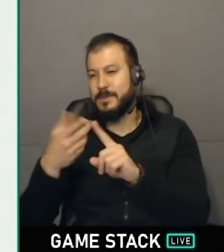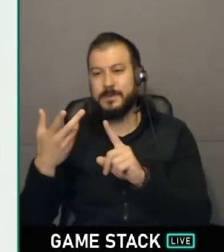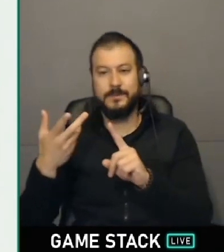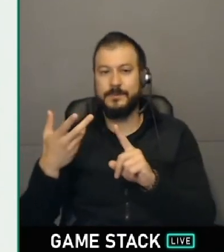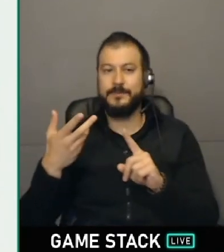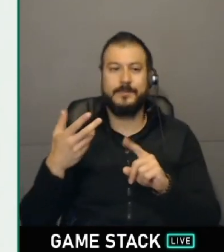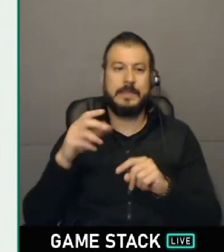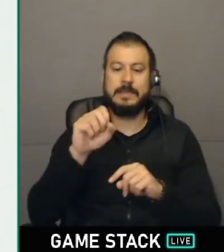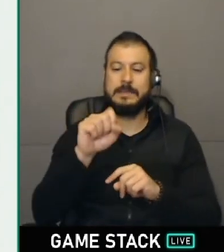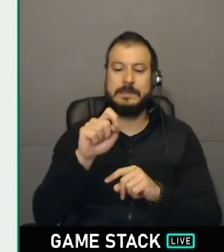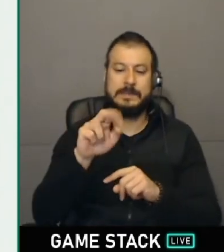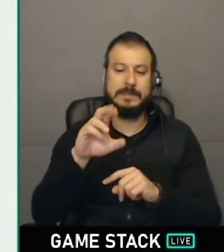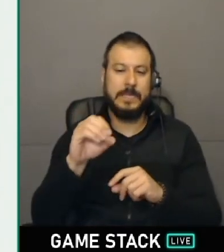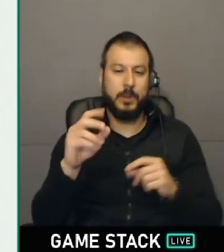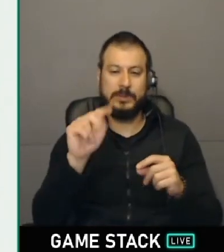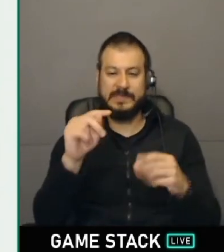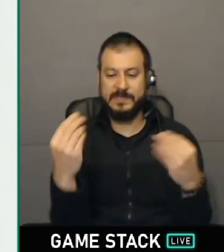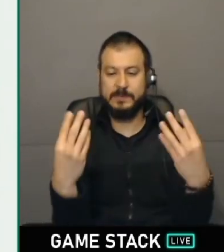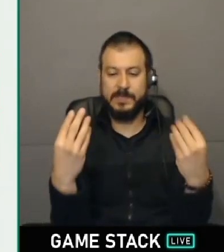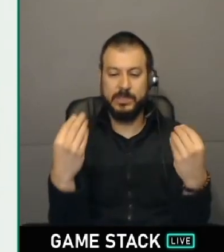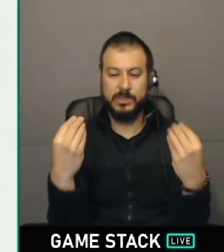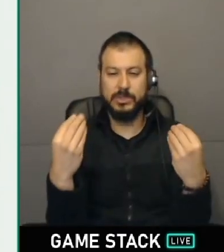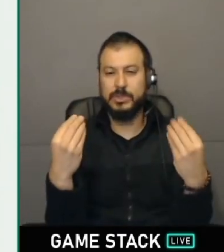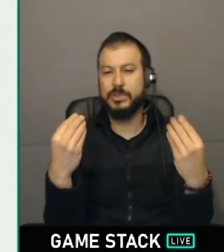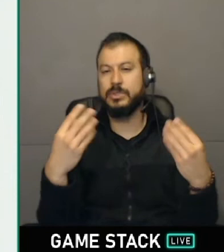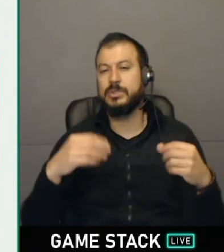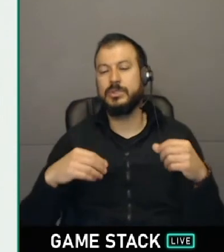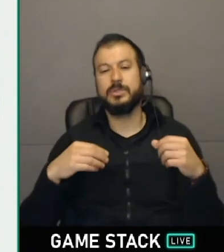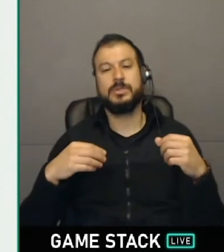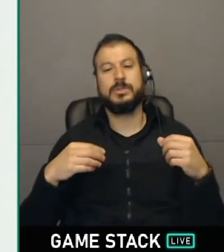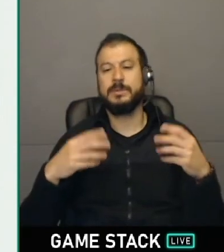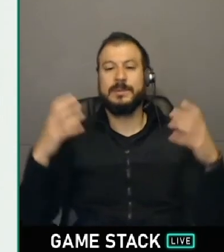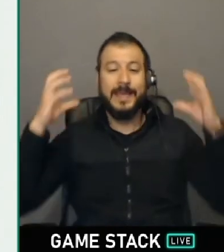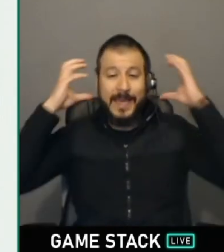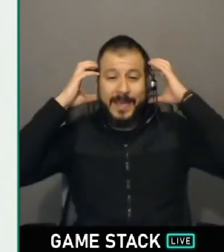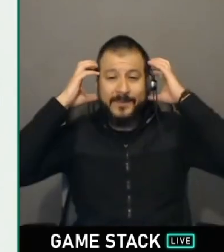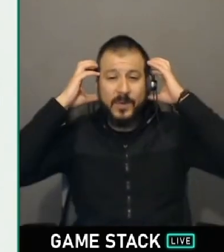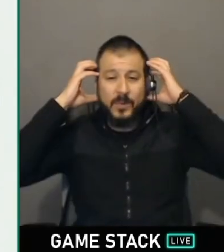stereo TV speakers, headphone rendered,